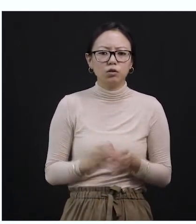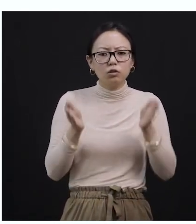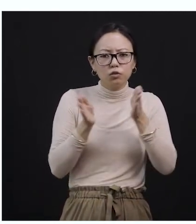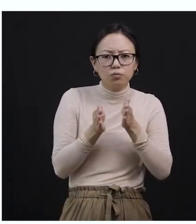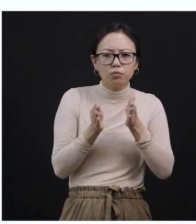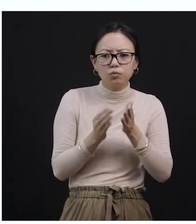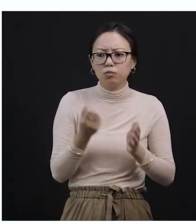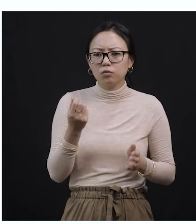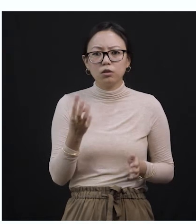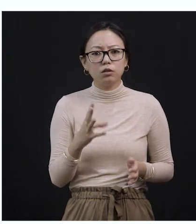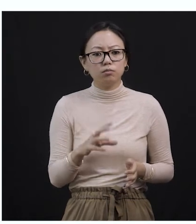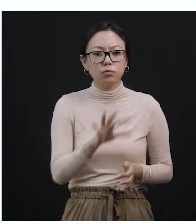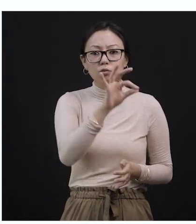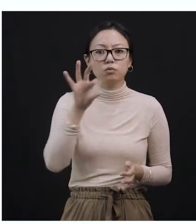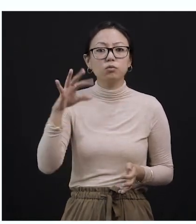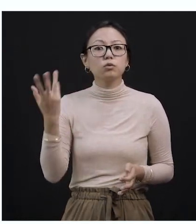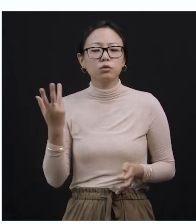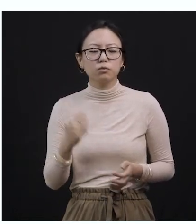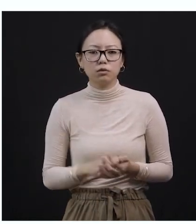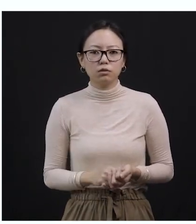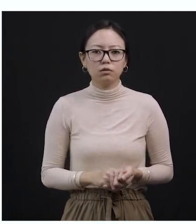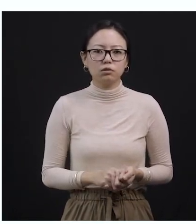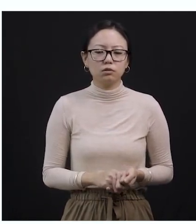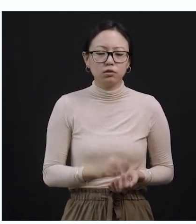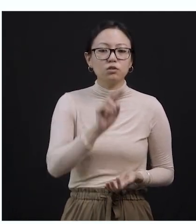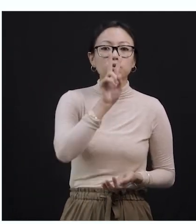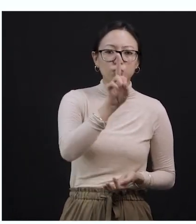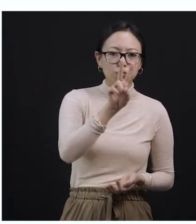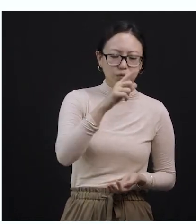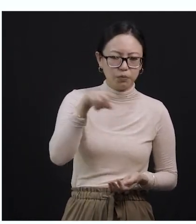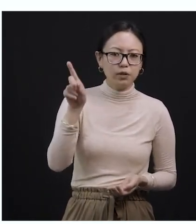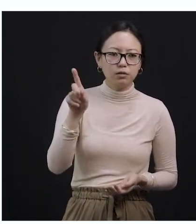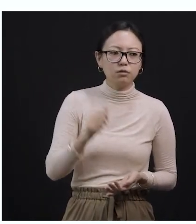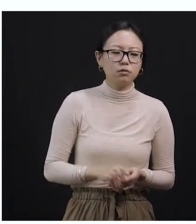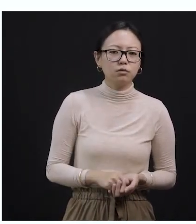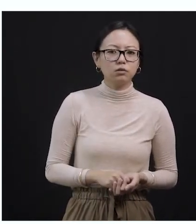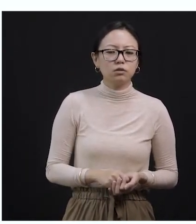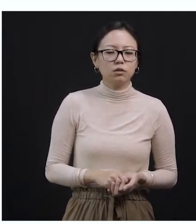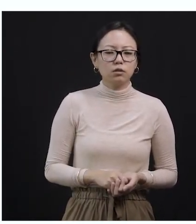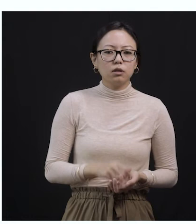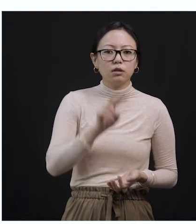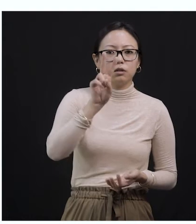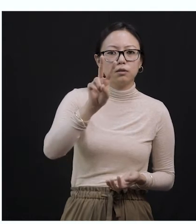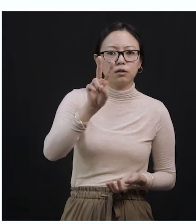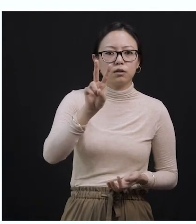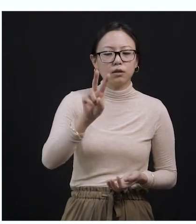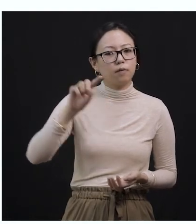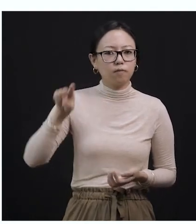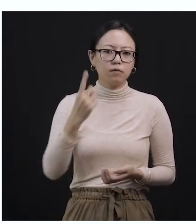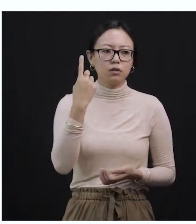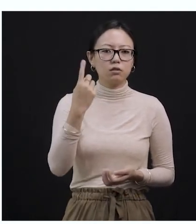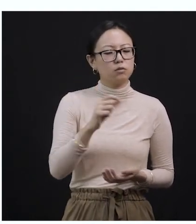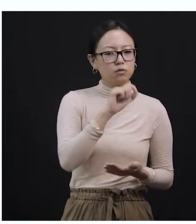carefully, you will see that 2 is the smallest number here, isn't it? So we will take 2 first, and